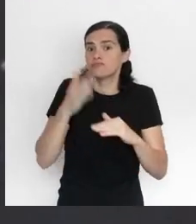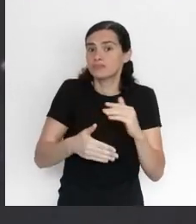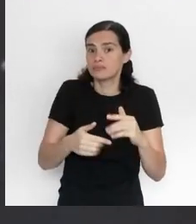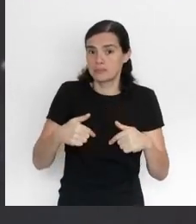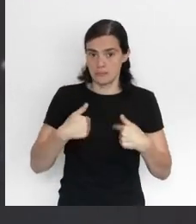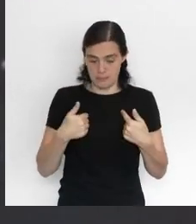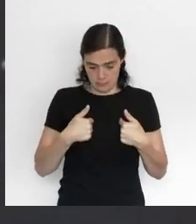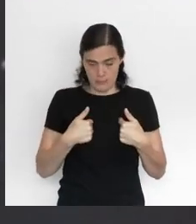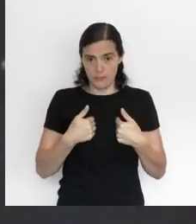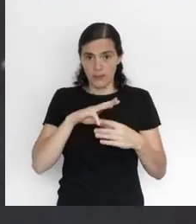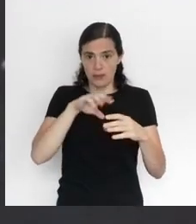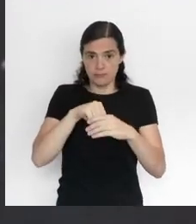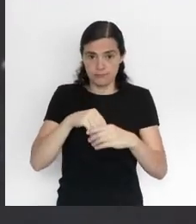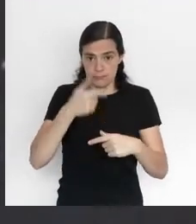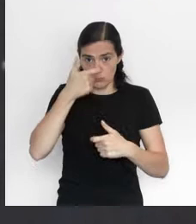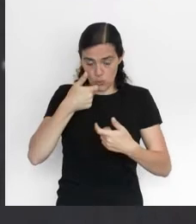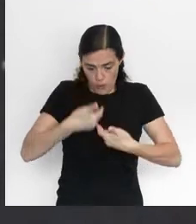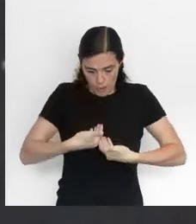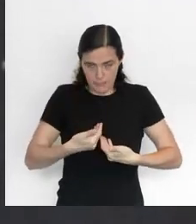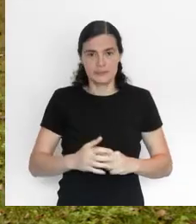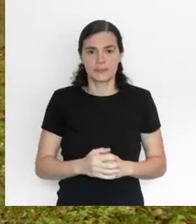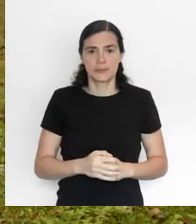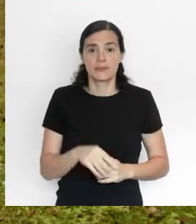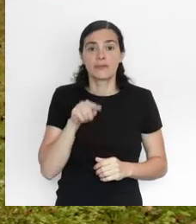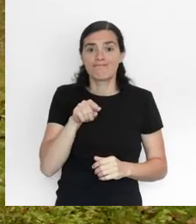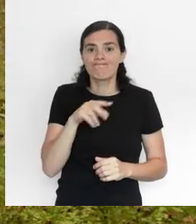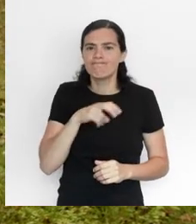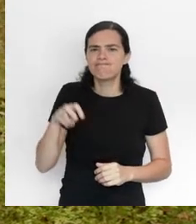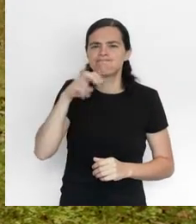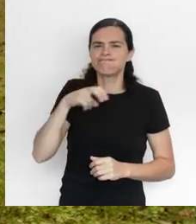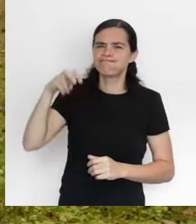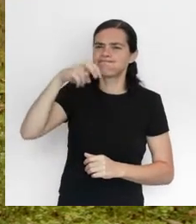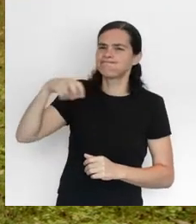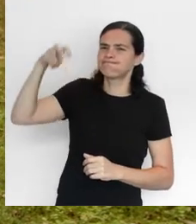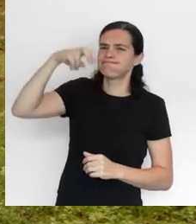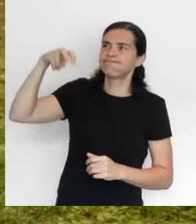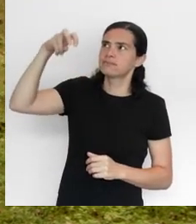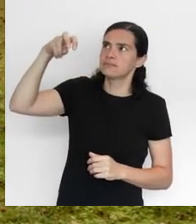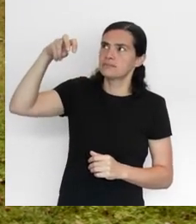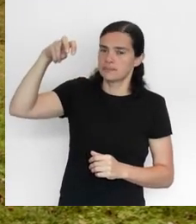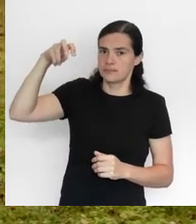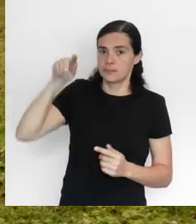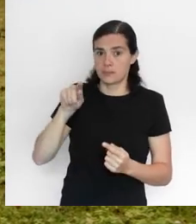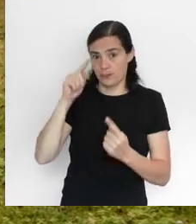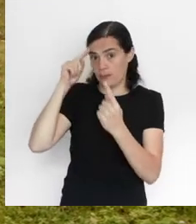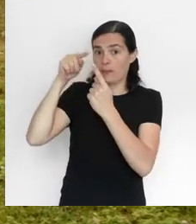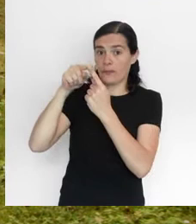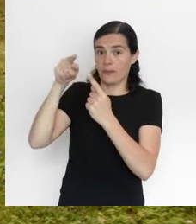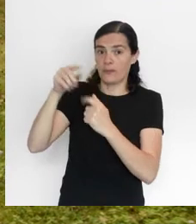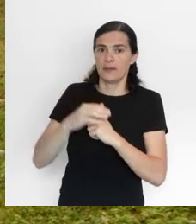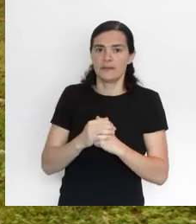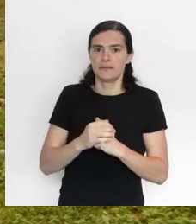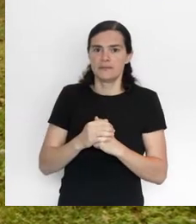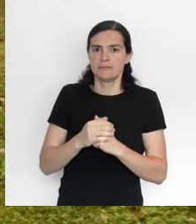Everything that happened to you is part of you. So this staircase that